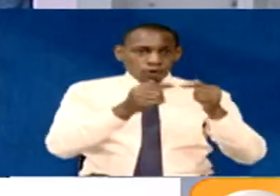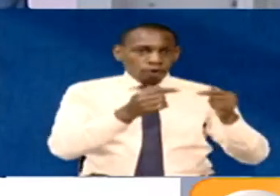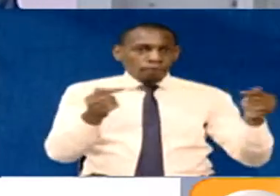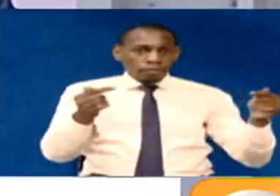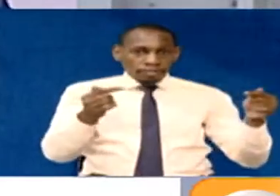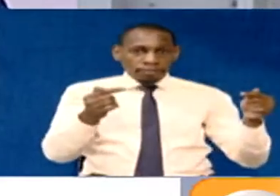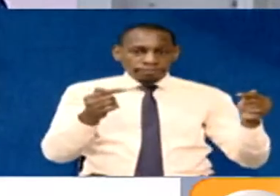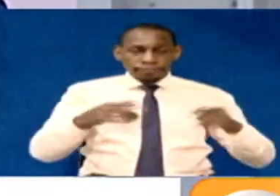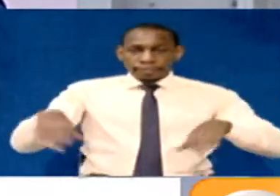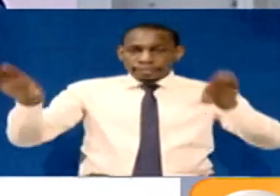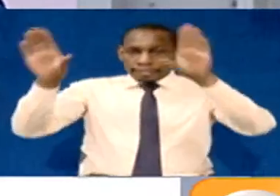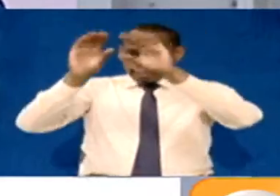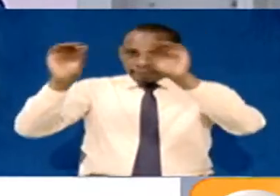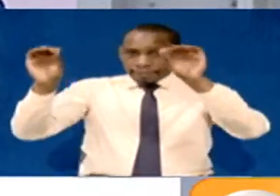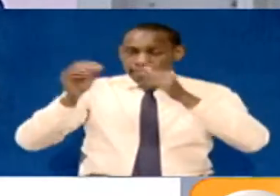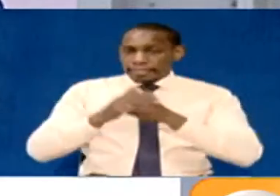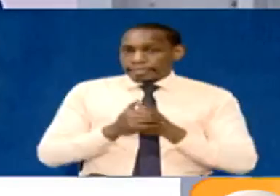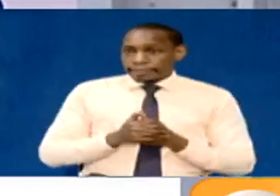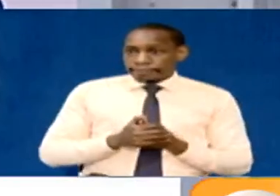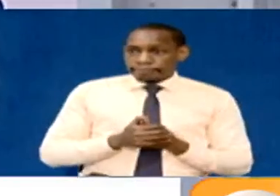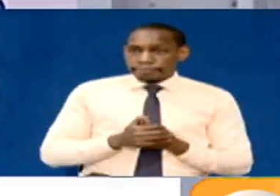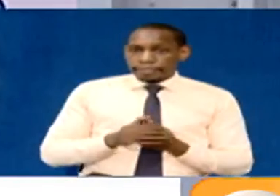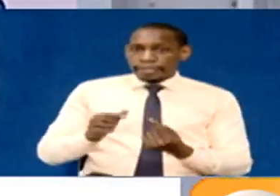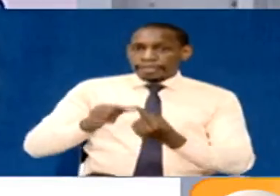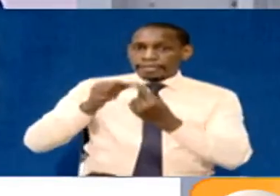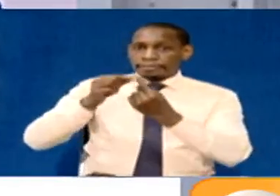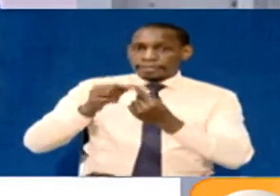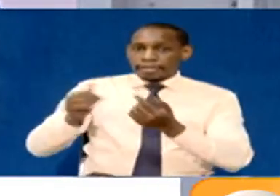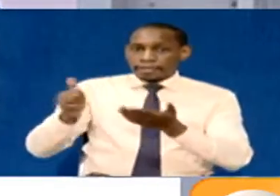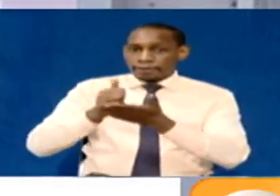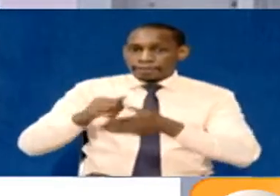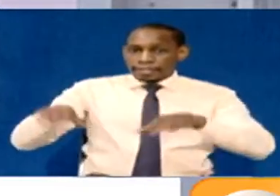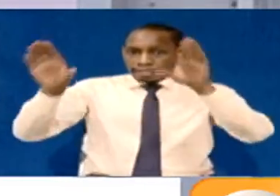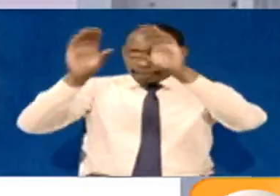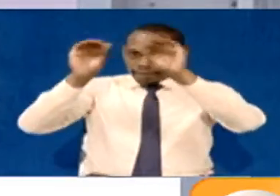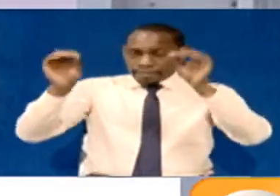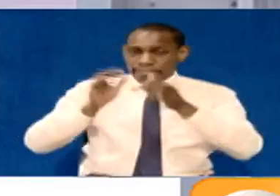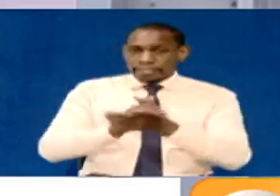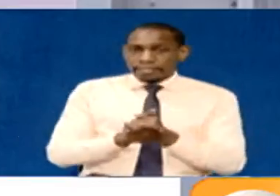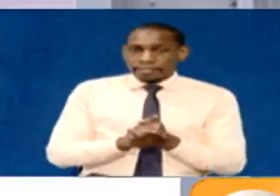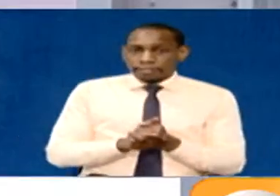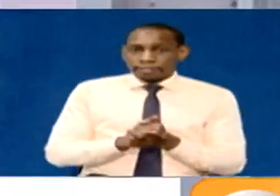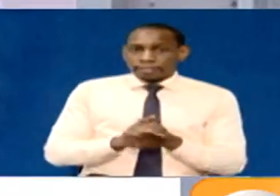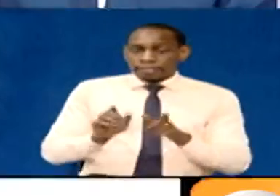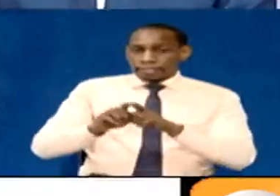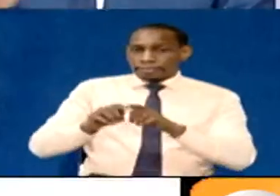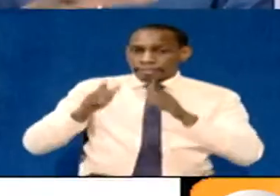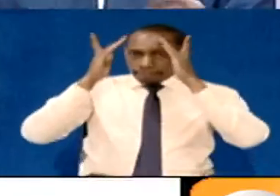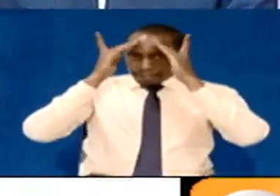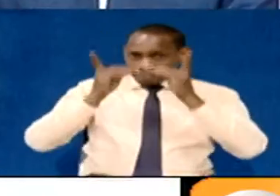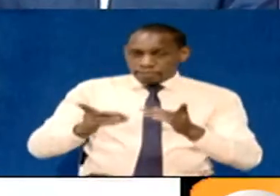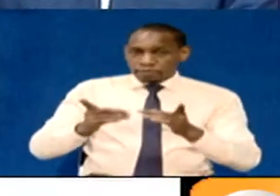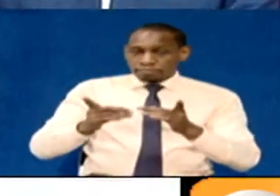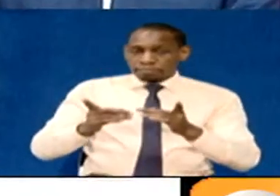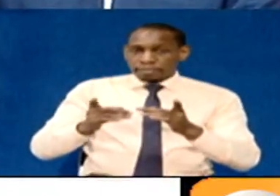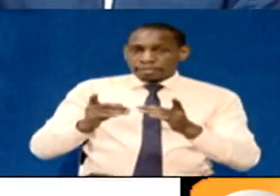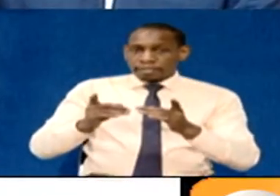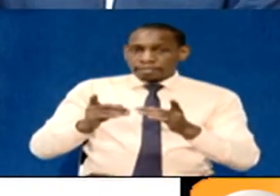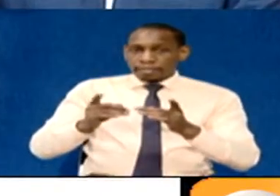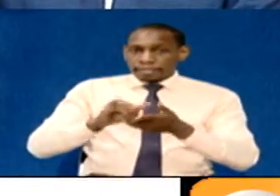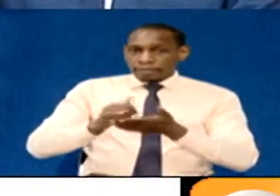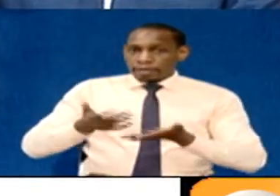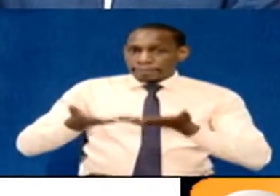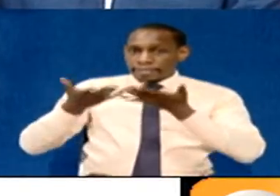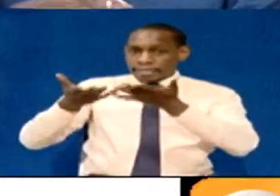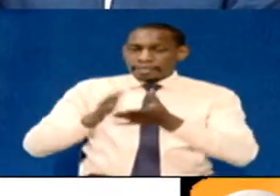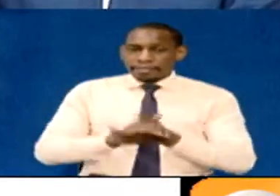against the executive, and particularly the office of the president, with respect to decisions that have been made. And by this, not